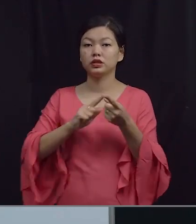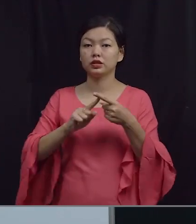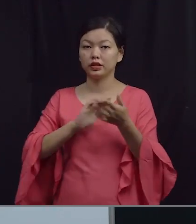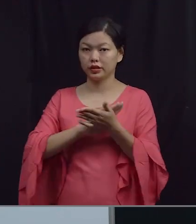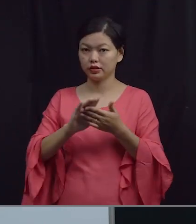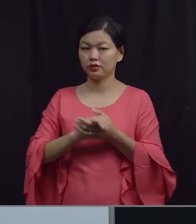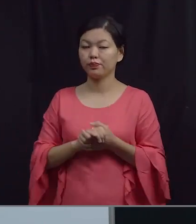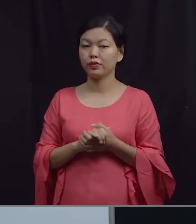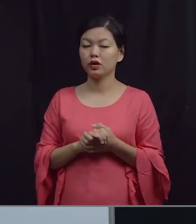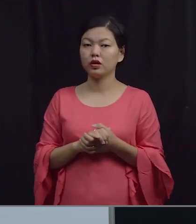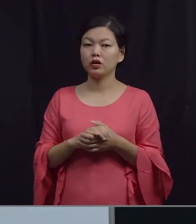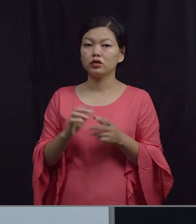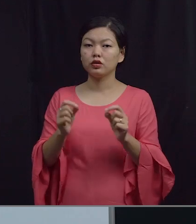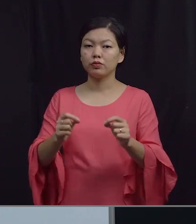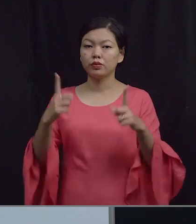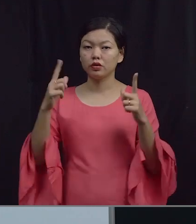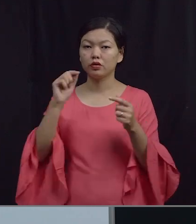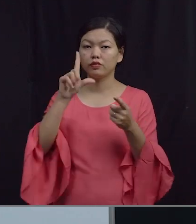defined as the